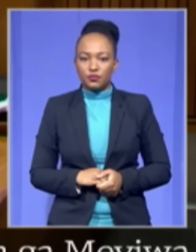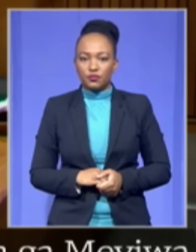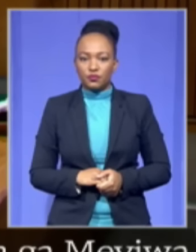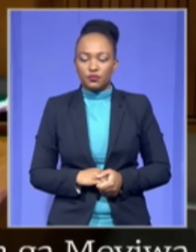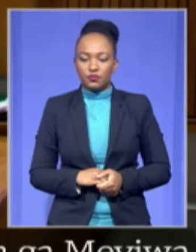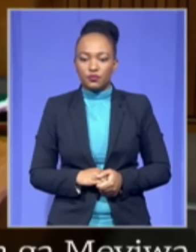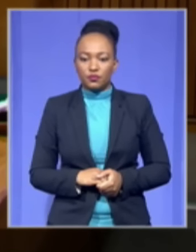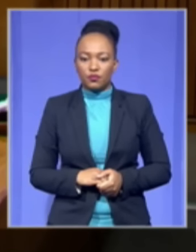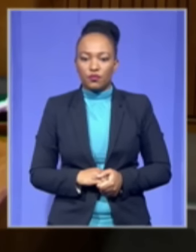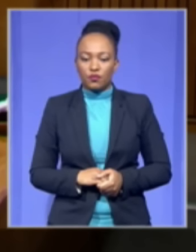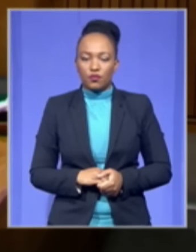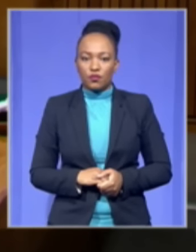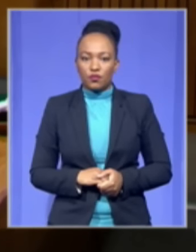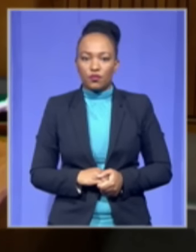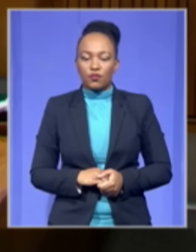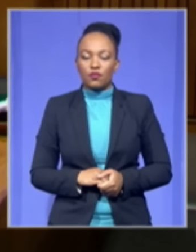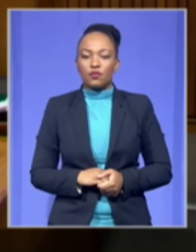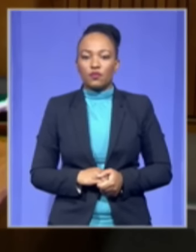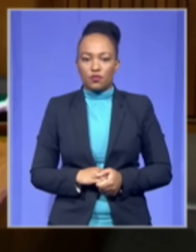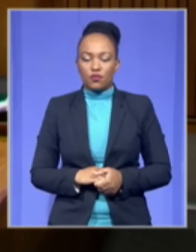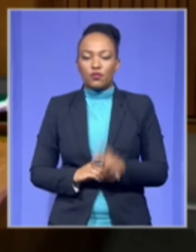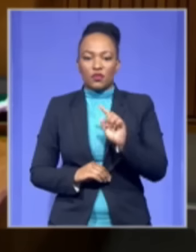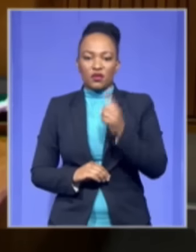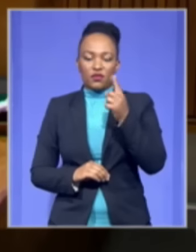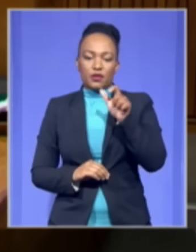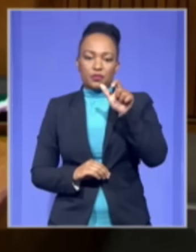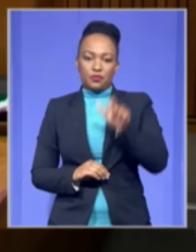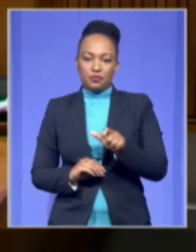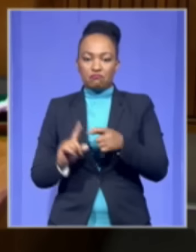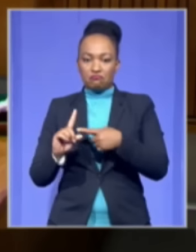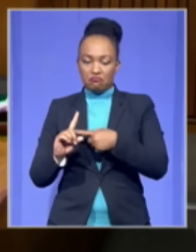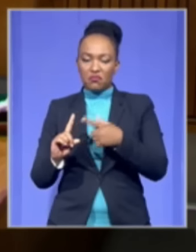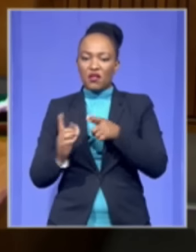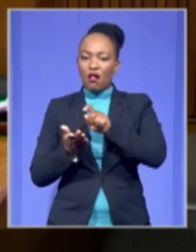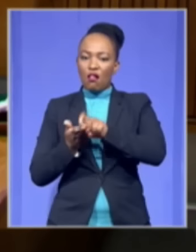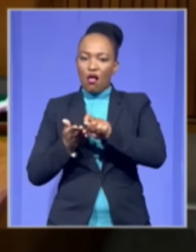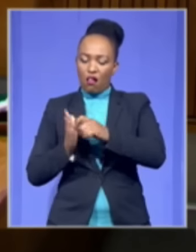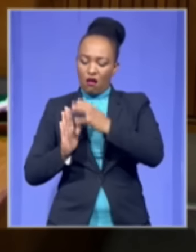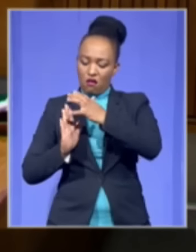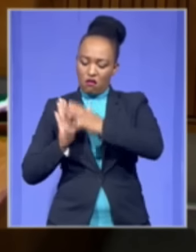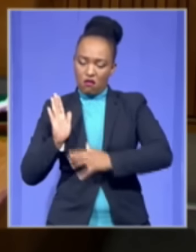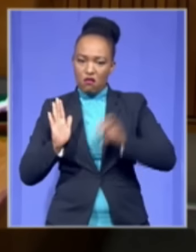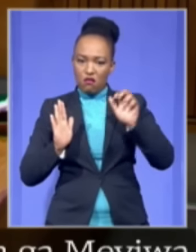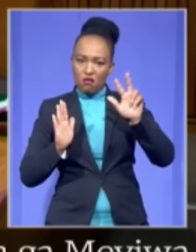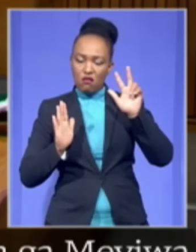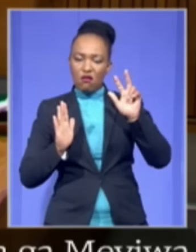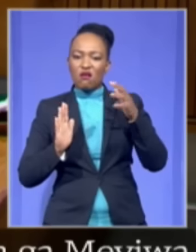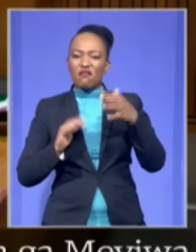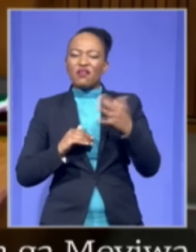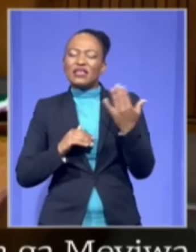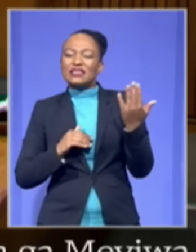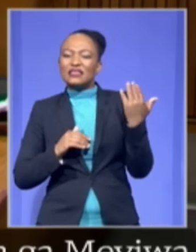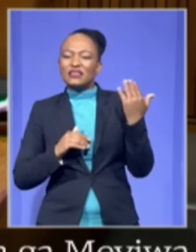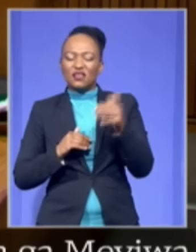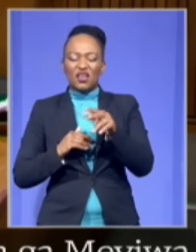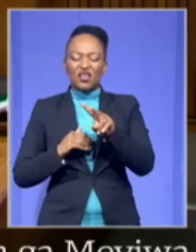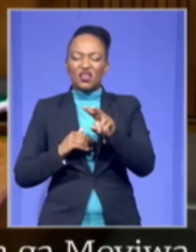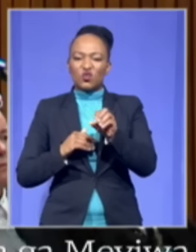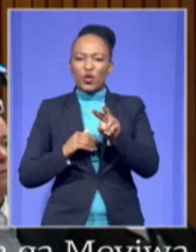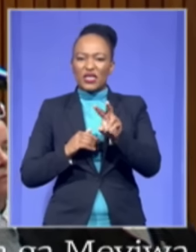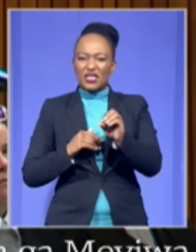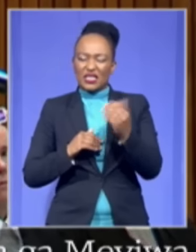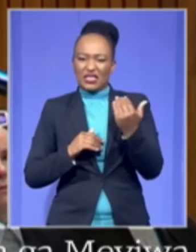Yo ile mokopi wa ntlha o tlhalositse ka lekwalo la maikano gore fa a sala tshwerwe ka Sedimonthole wa 2020.